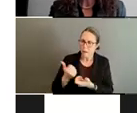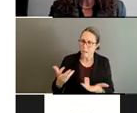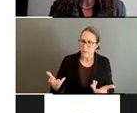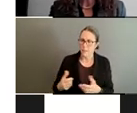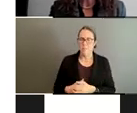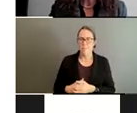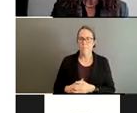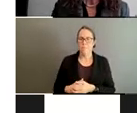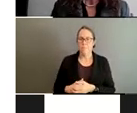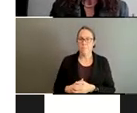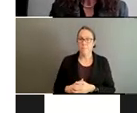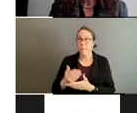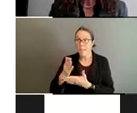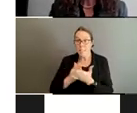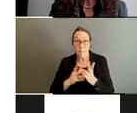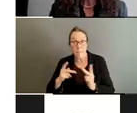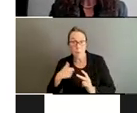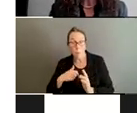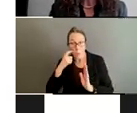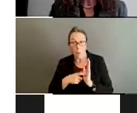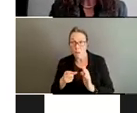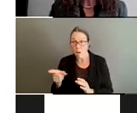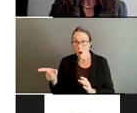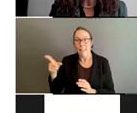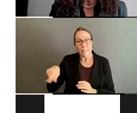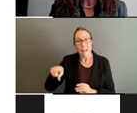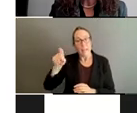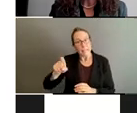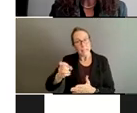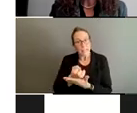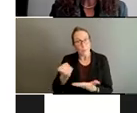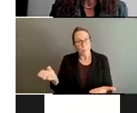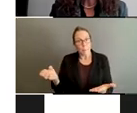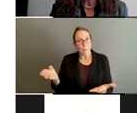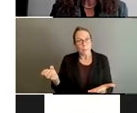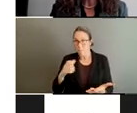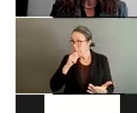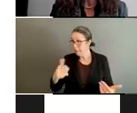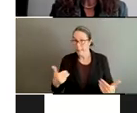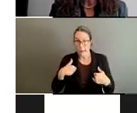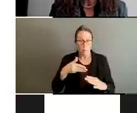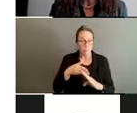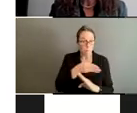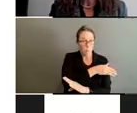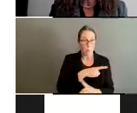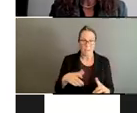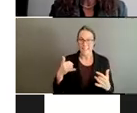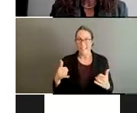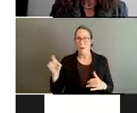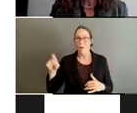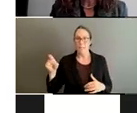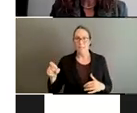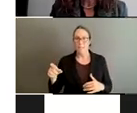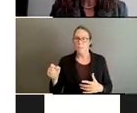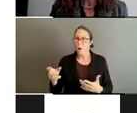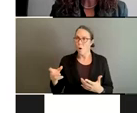found out that they needed durable medical equipment. They didn't have it before. And so then connecting